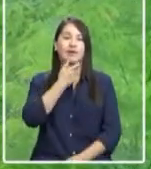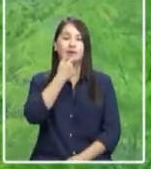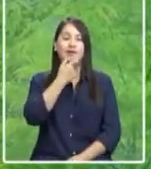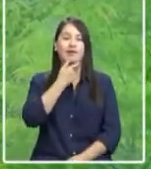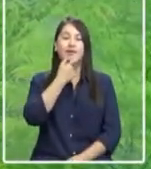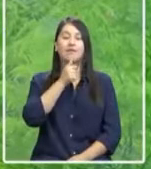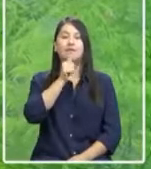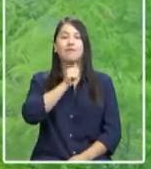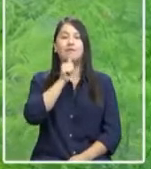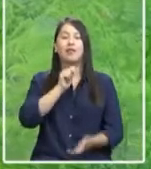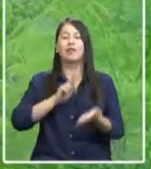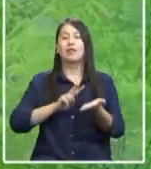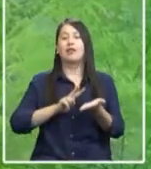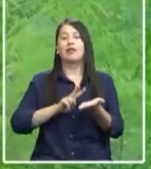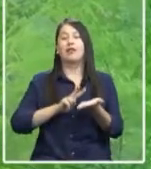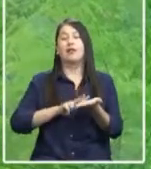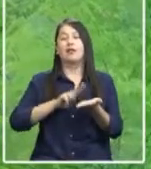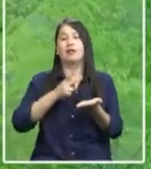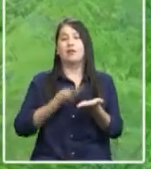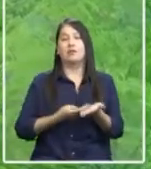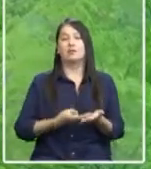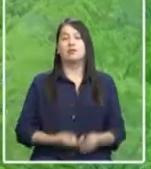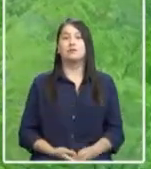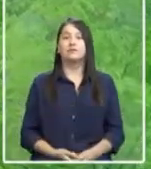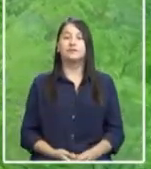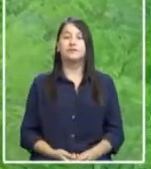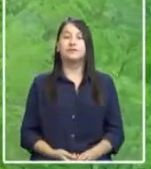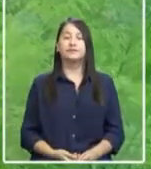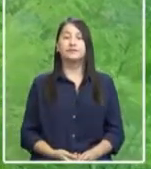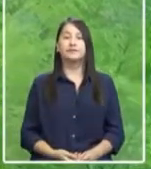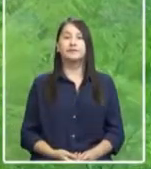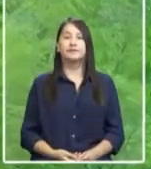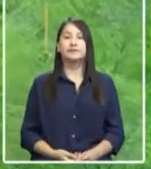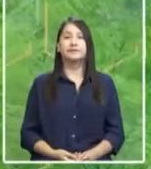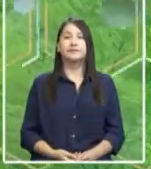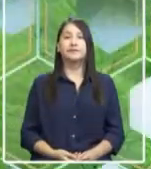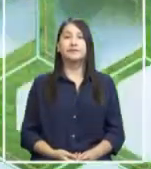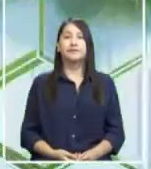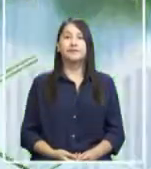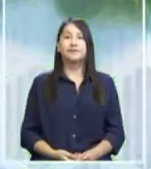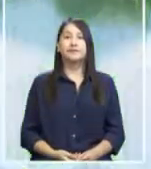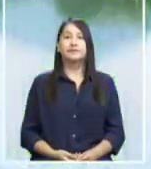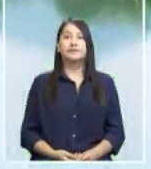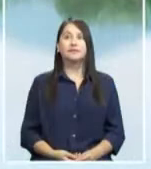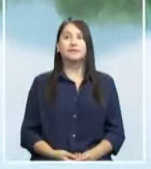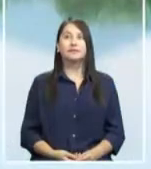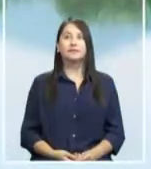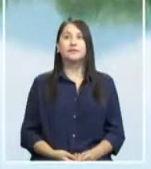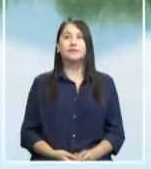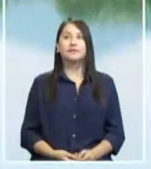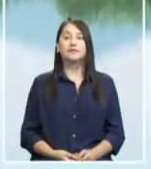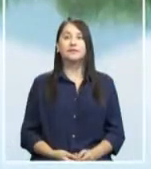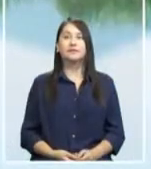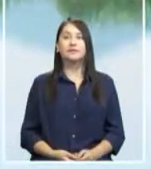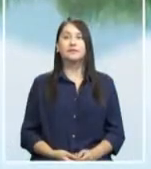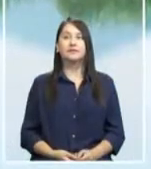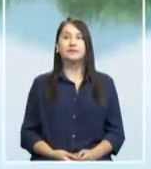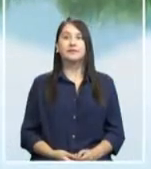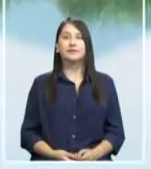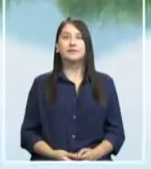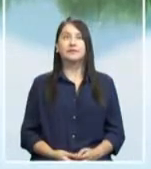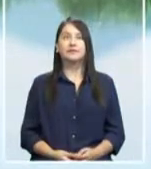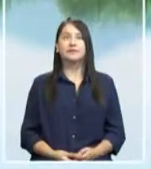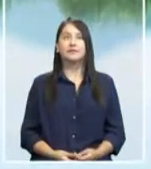It's not a question of twisting something, redesigning something and make it happen. the whole question